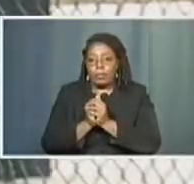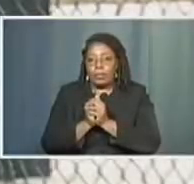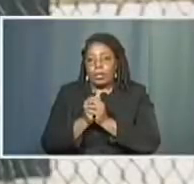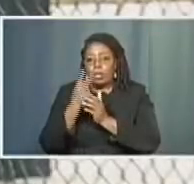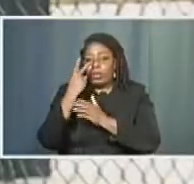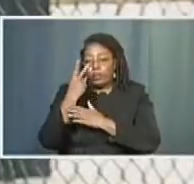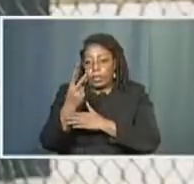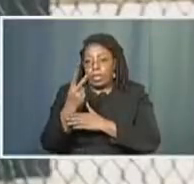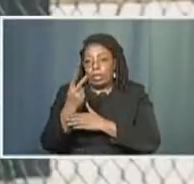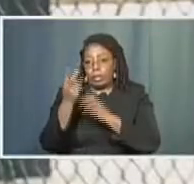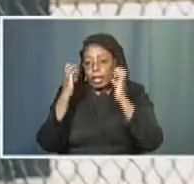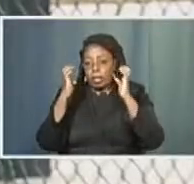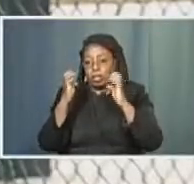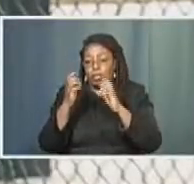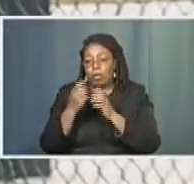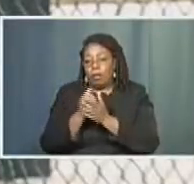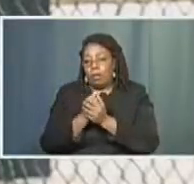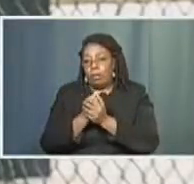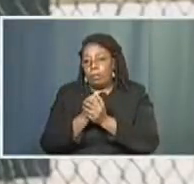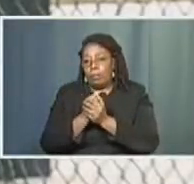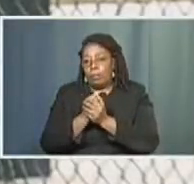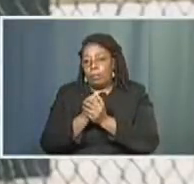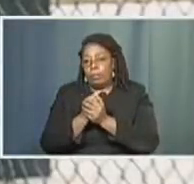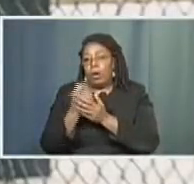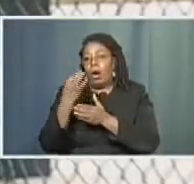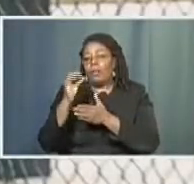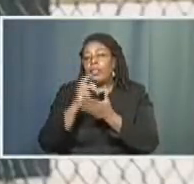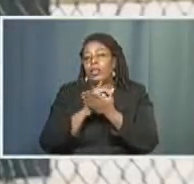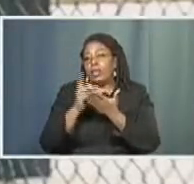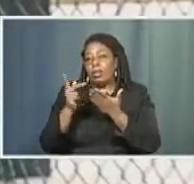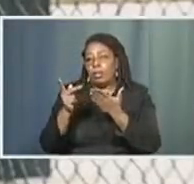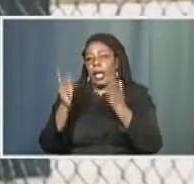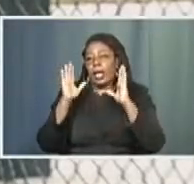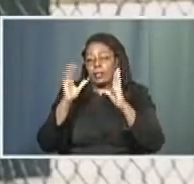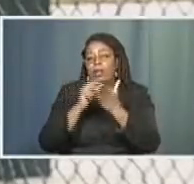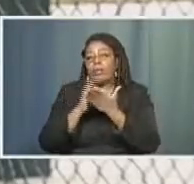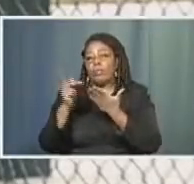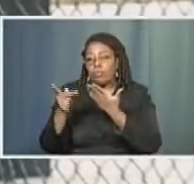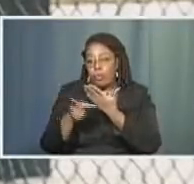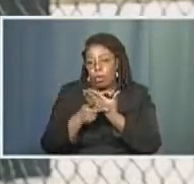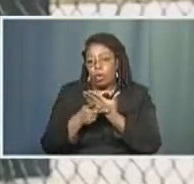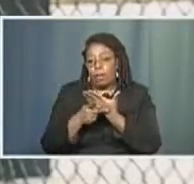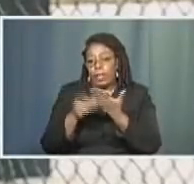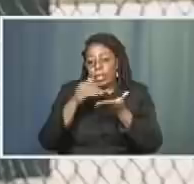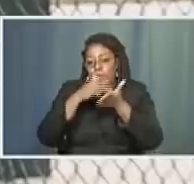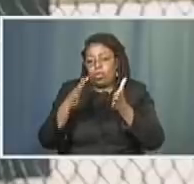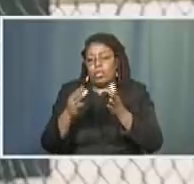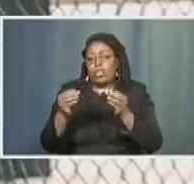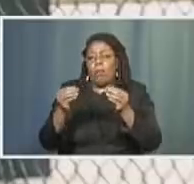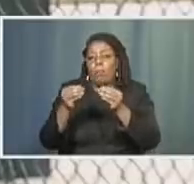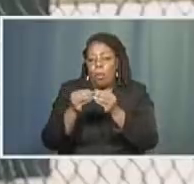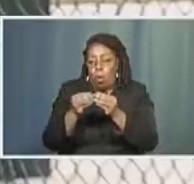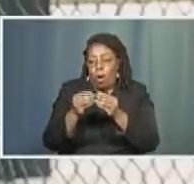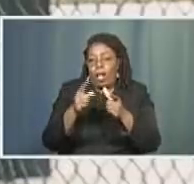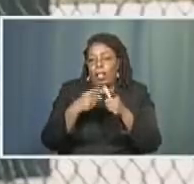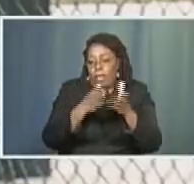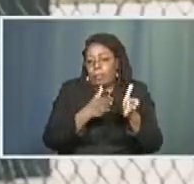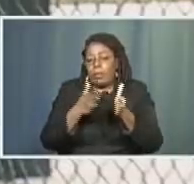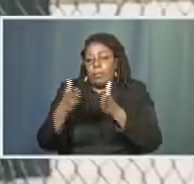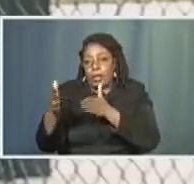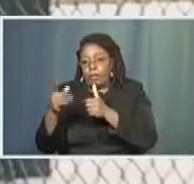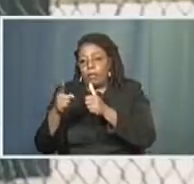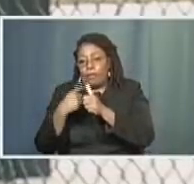school's steady move to international curriculum programmes, which ensure students are now over-prepared for the demands of